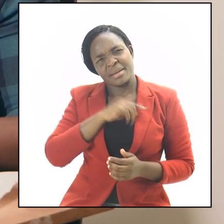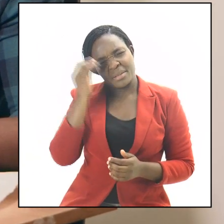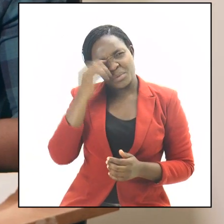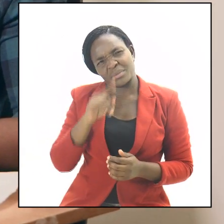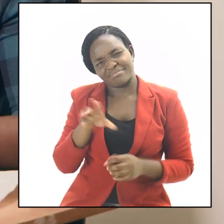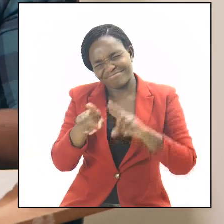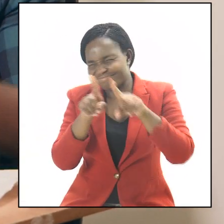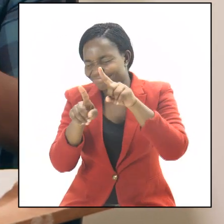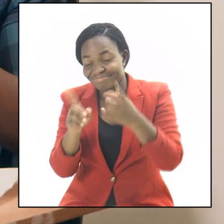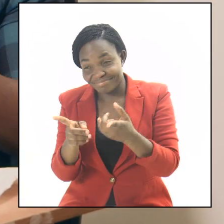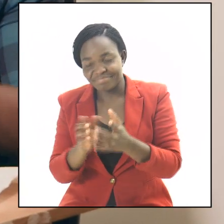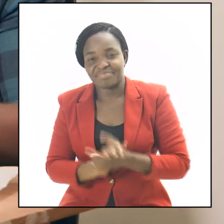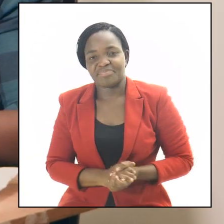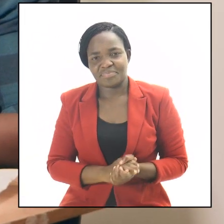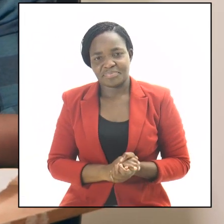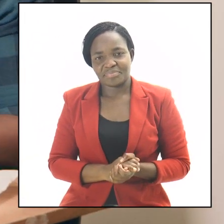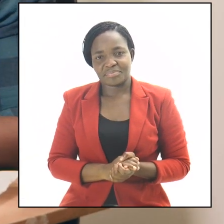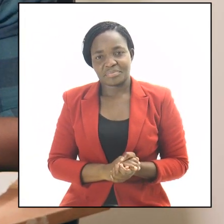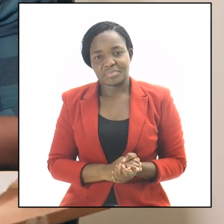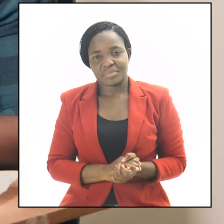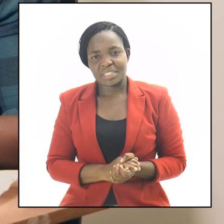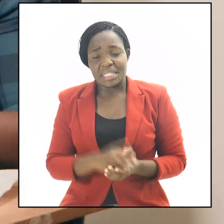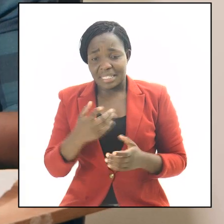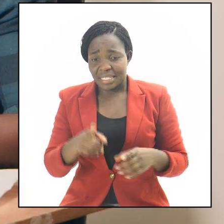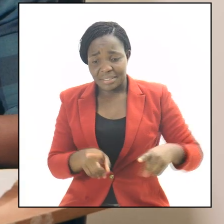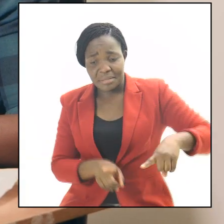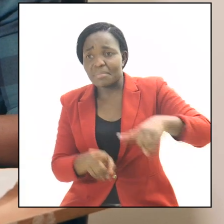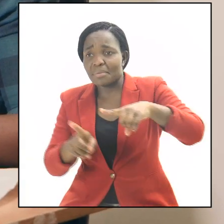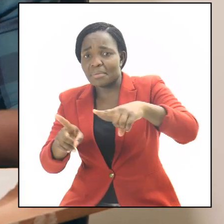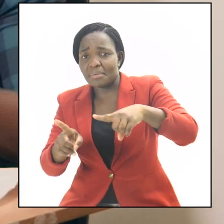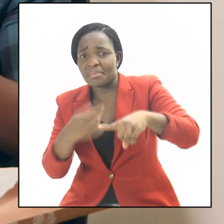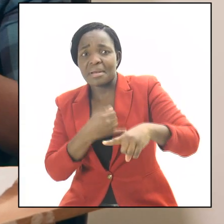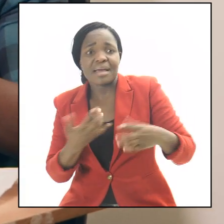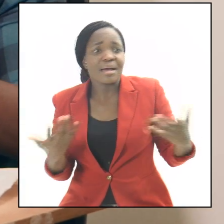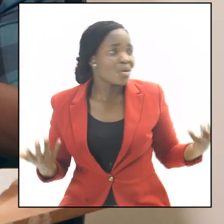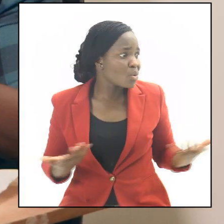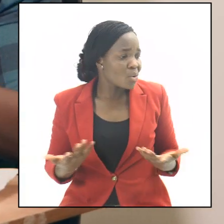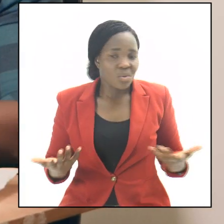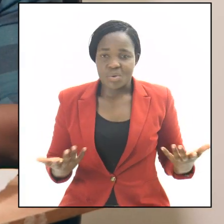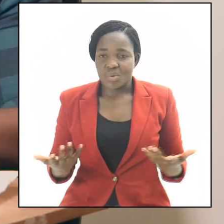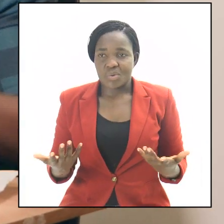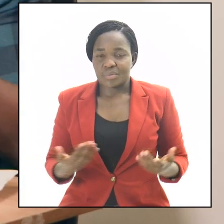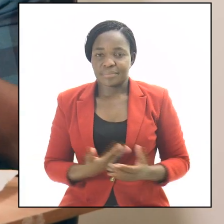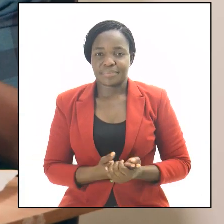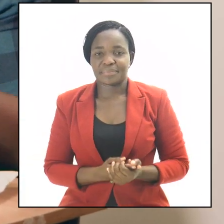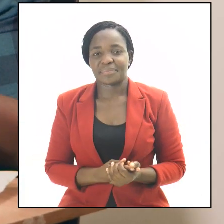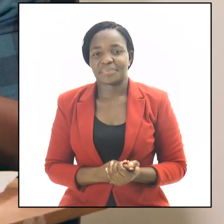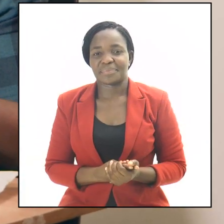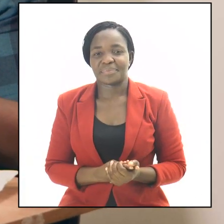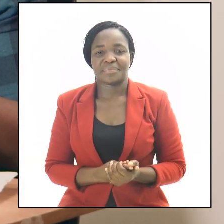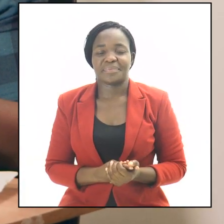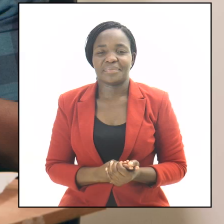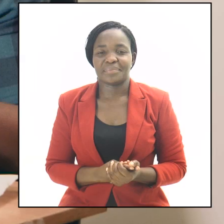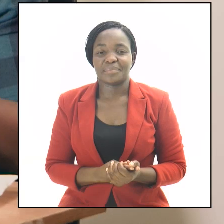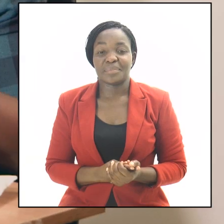want to ask me. Where will we find a parallelogram in real life? That's a good question.